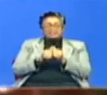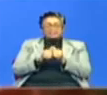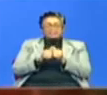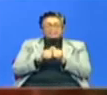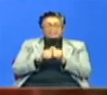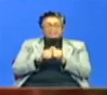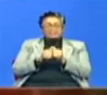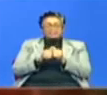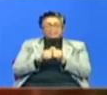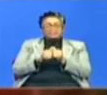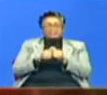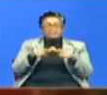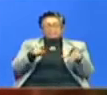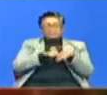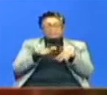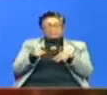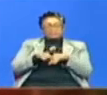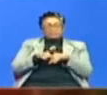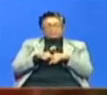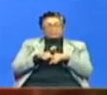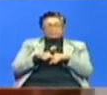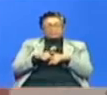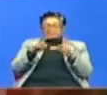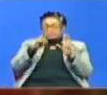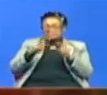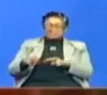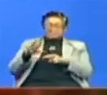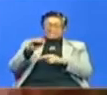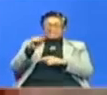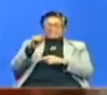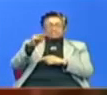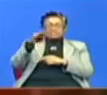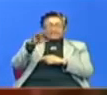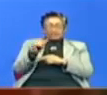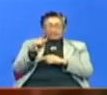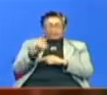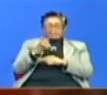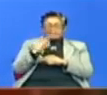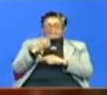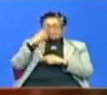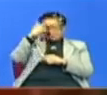We also pulled down the antiretroviral medicines because they are not adding value.